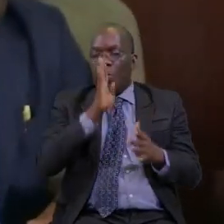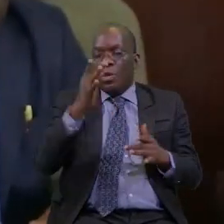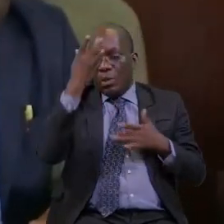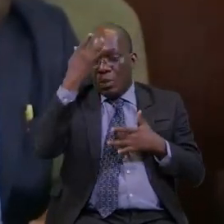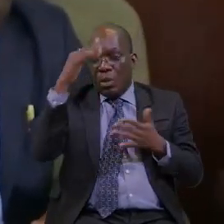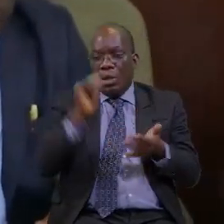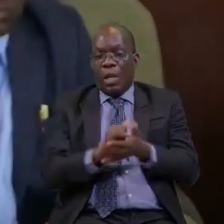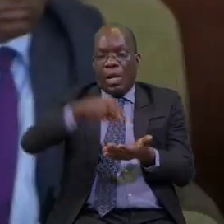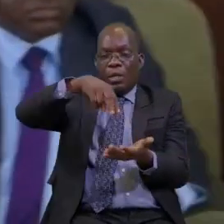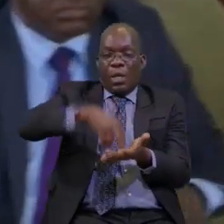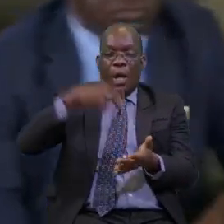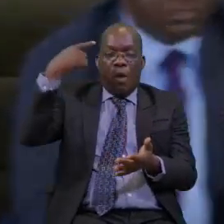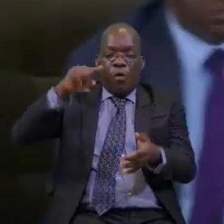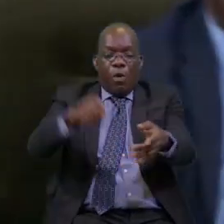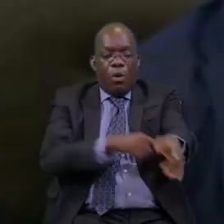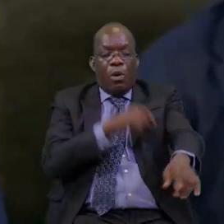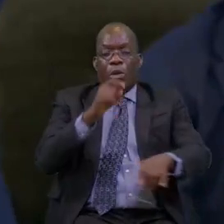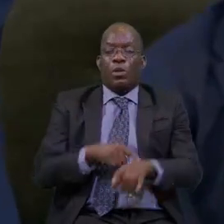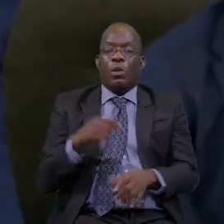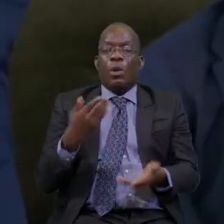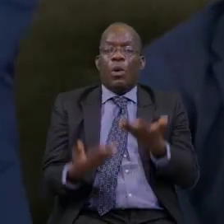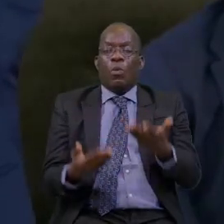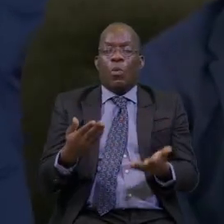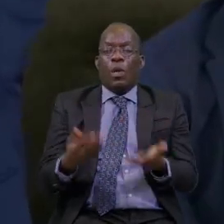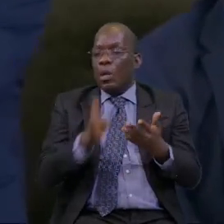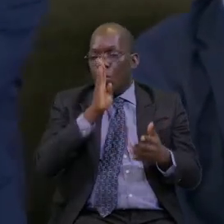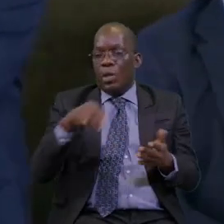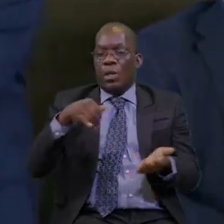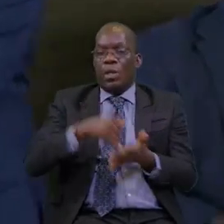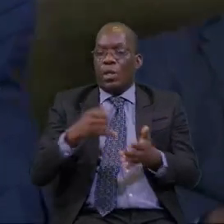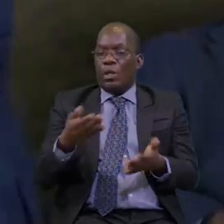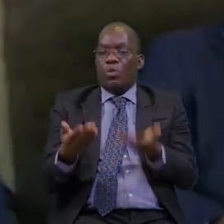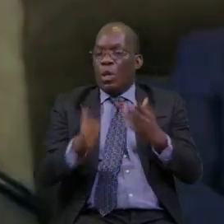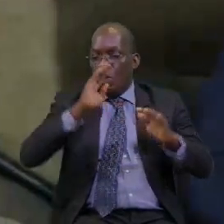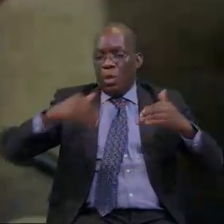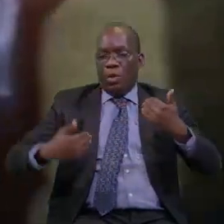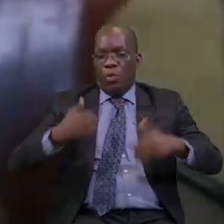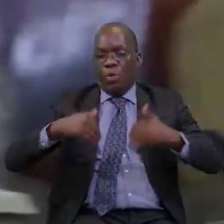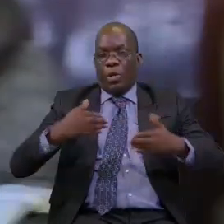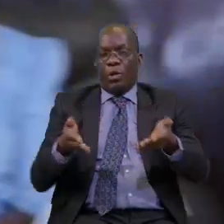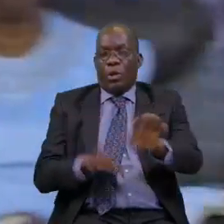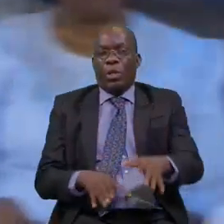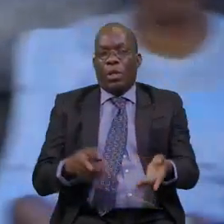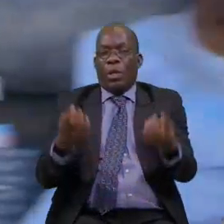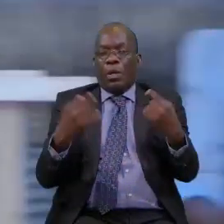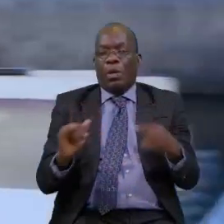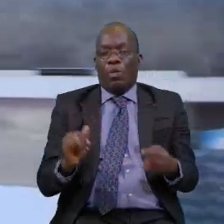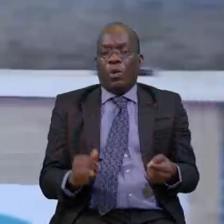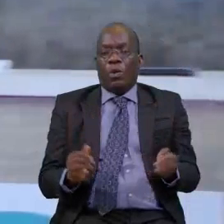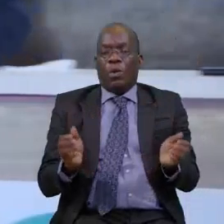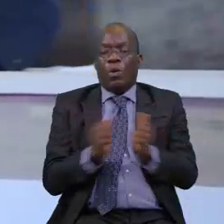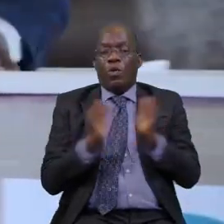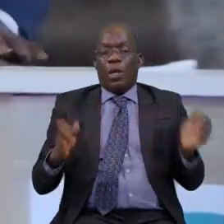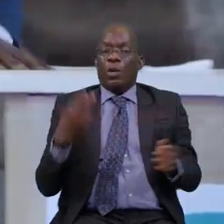long time. Or it might be premature death coming, entering without knocking at